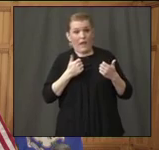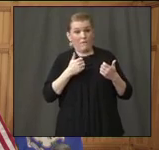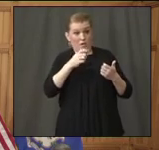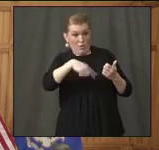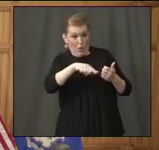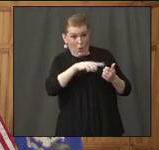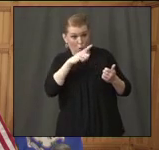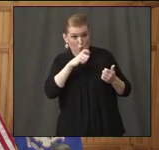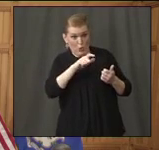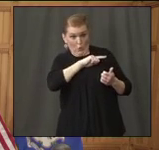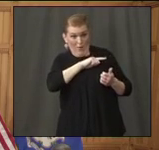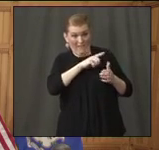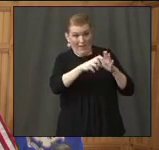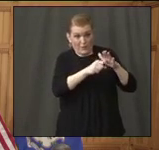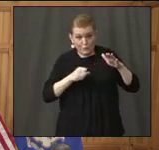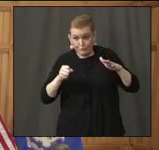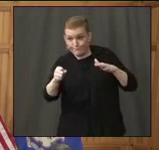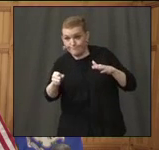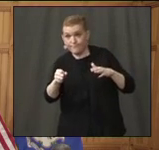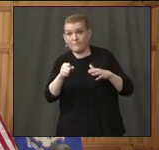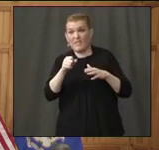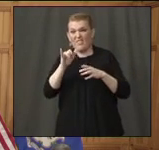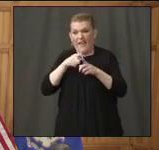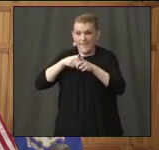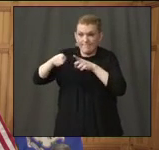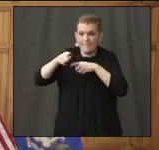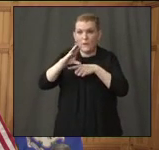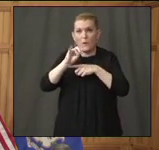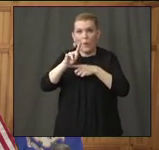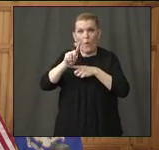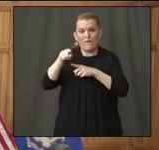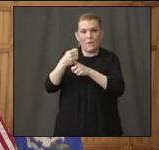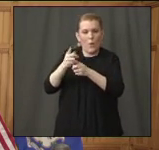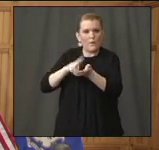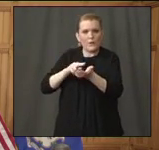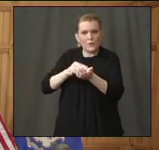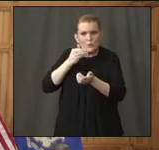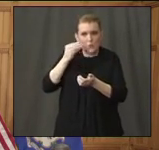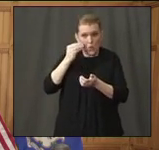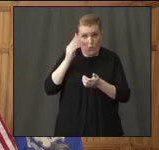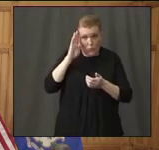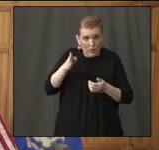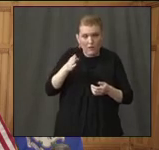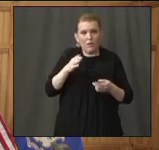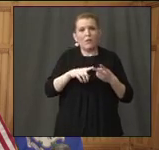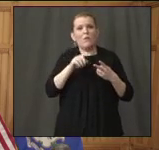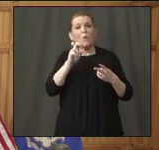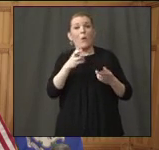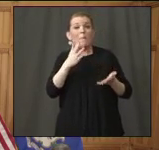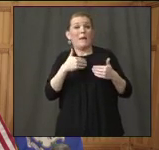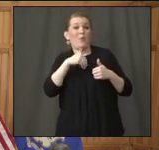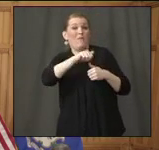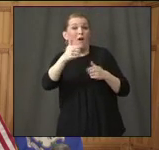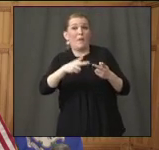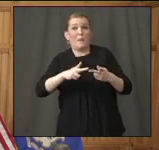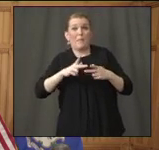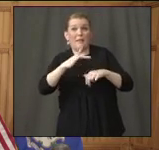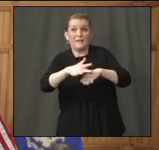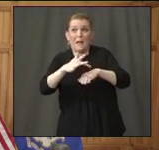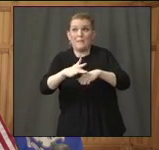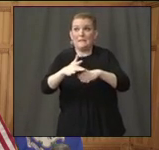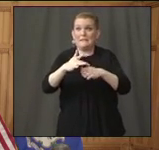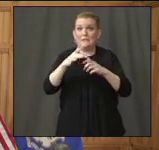the COVID-only nursing homes, or are there other facilities that are empty that you might use for sort of